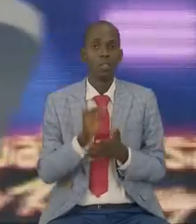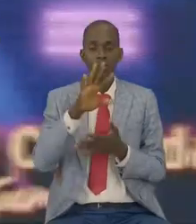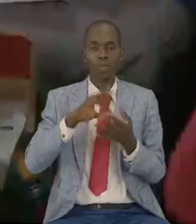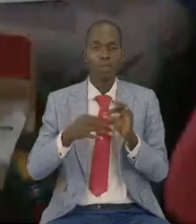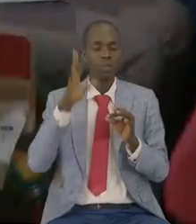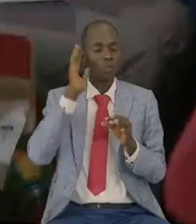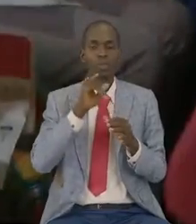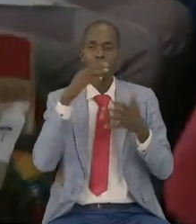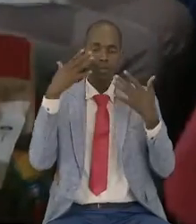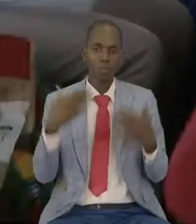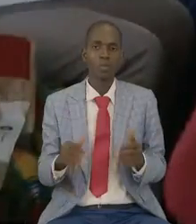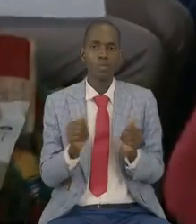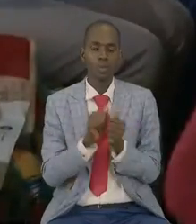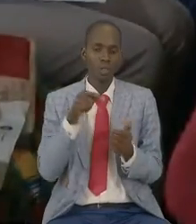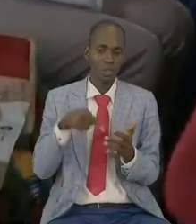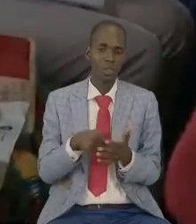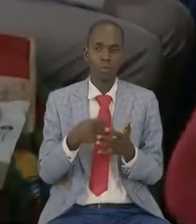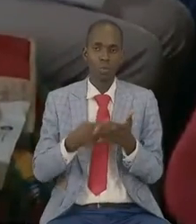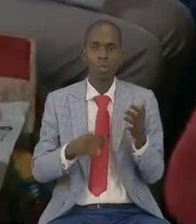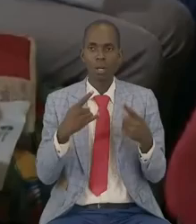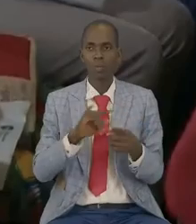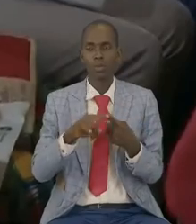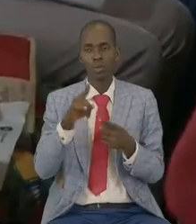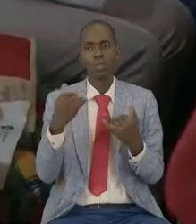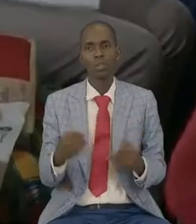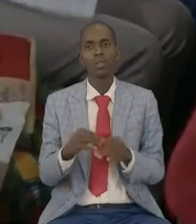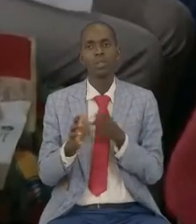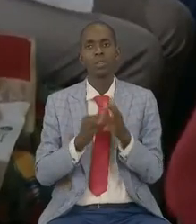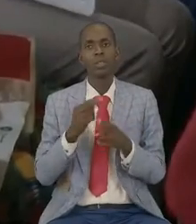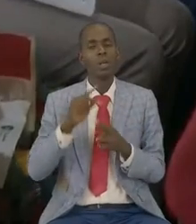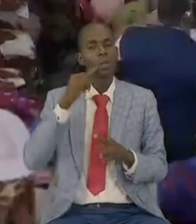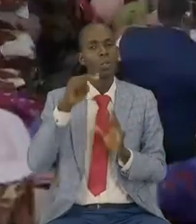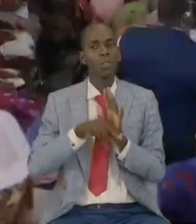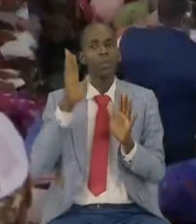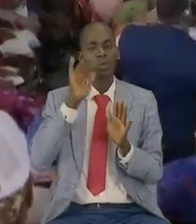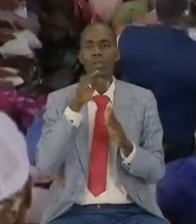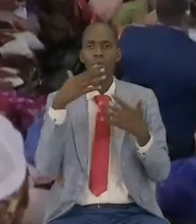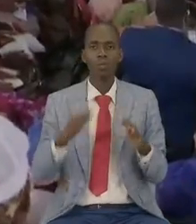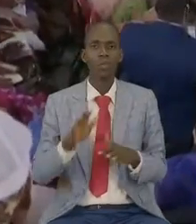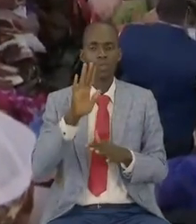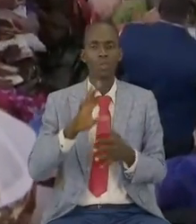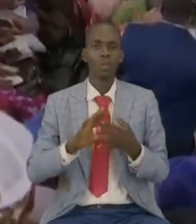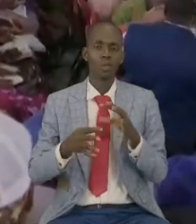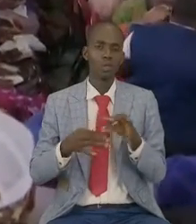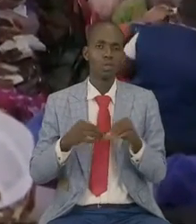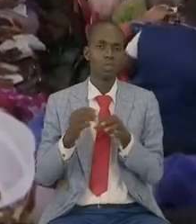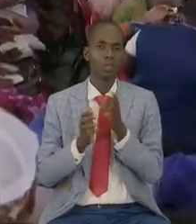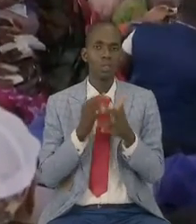finish where it is now. Bitterness will not finish your story. And all